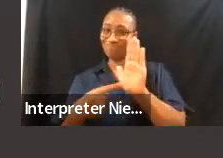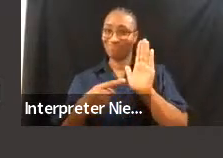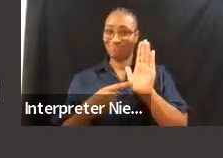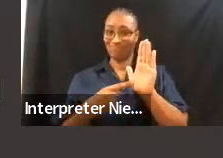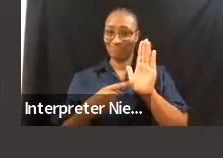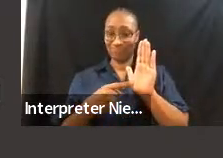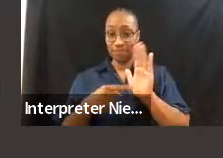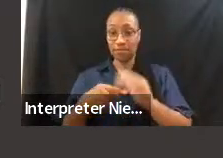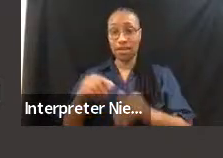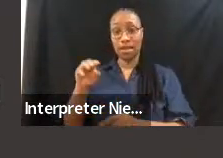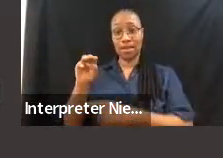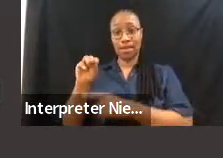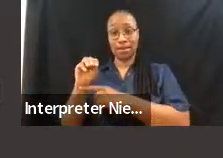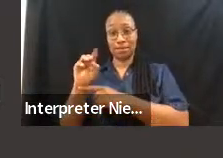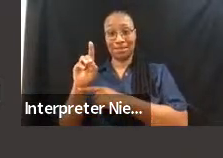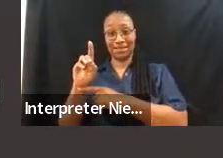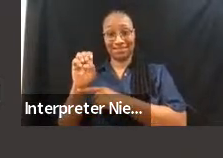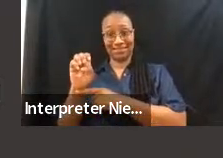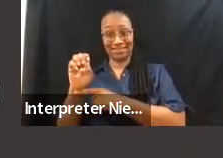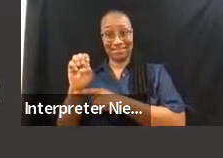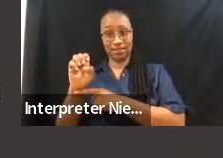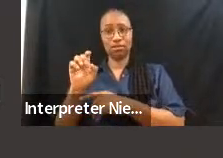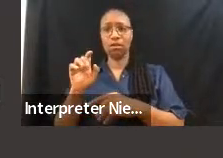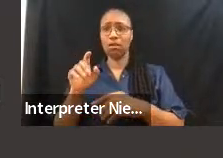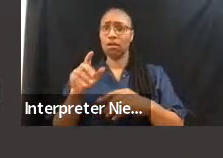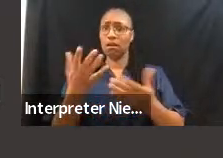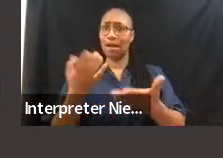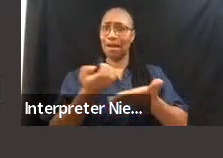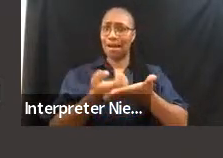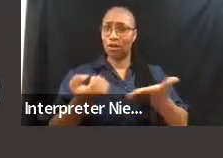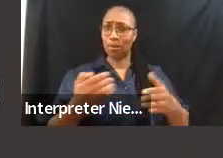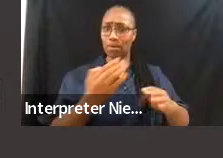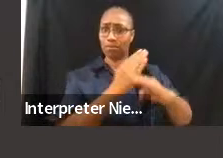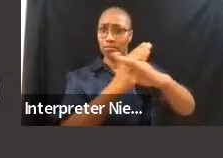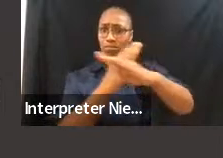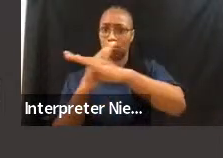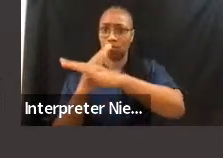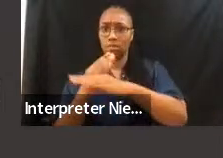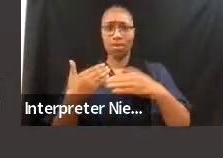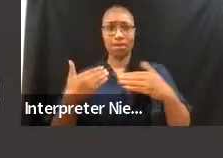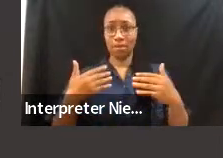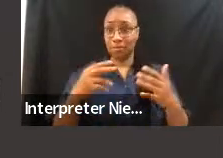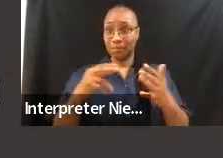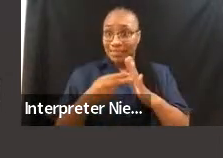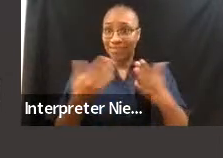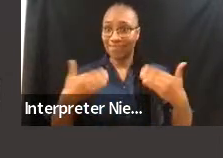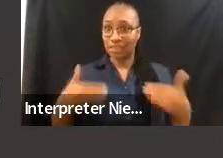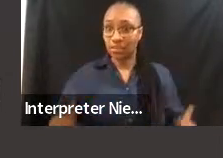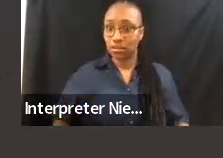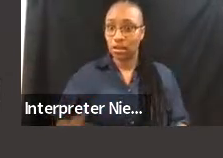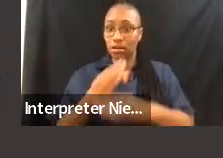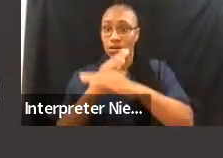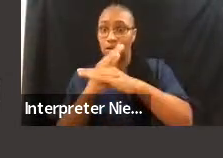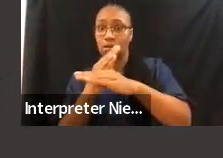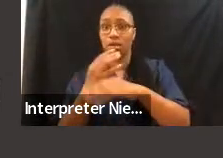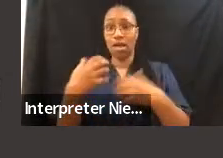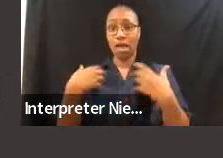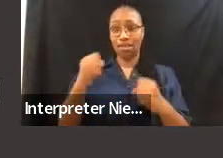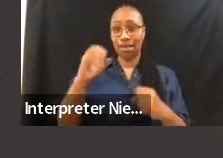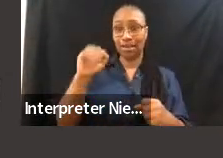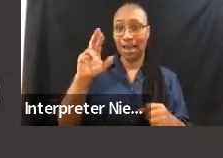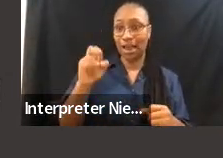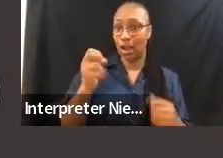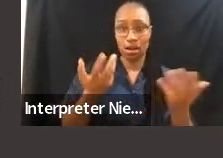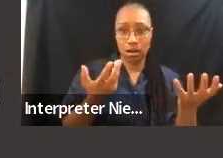This is a persistent physical barrier to equitable healthcare for approximately 20 million people in the United States